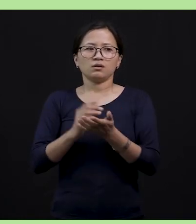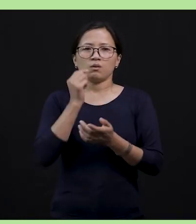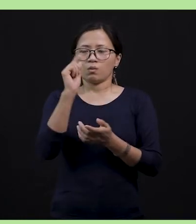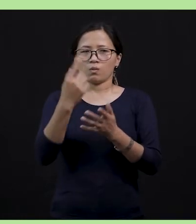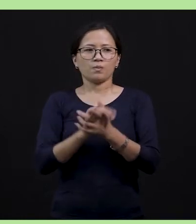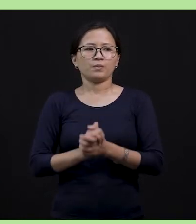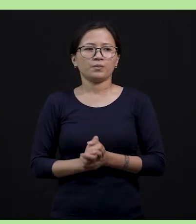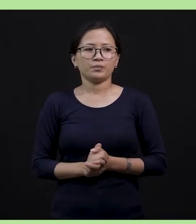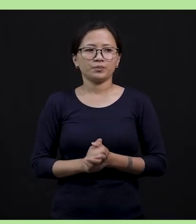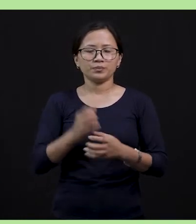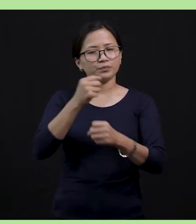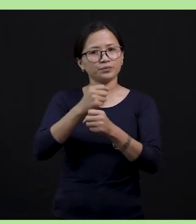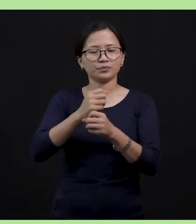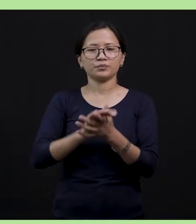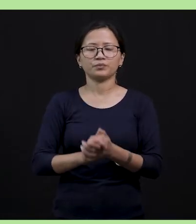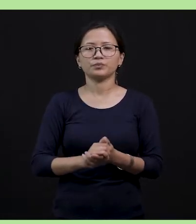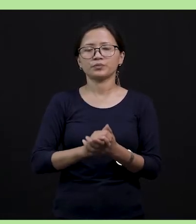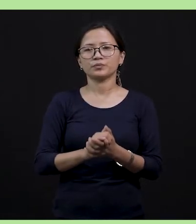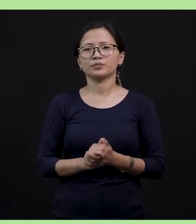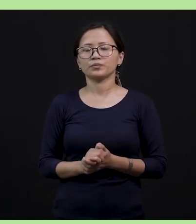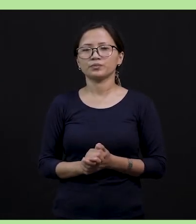vote. So, the government of